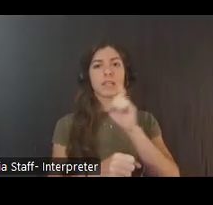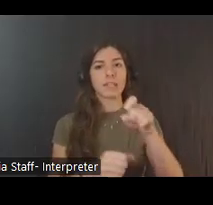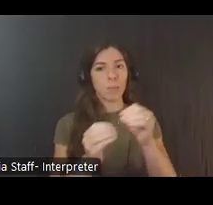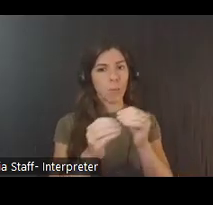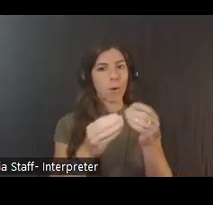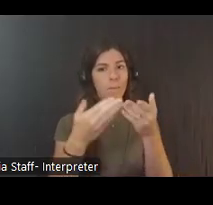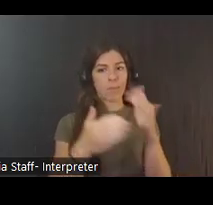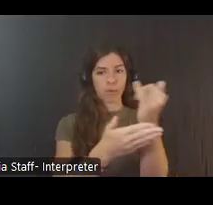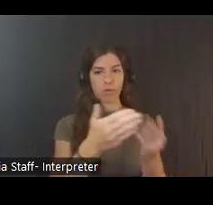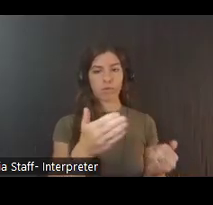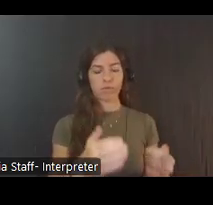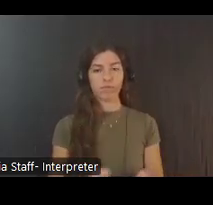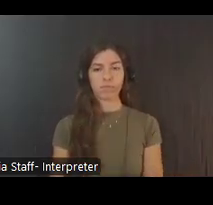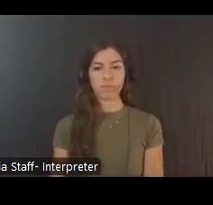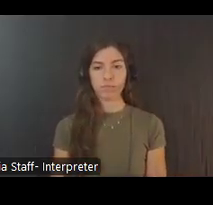art.